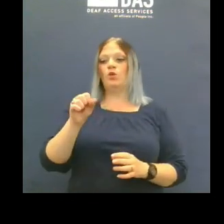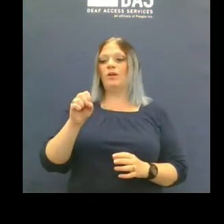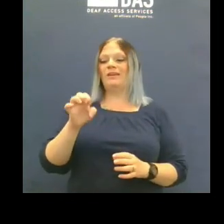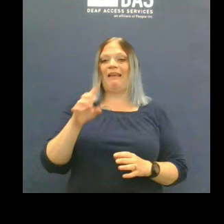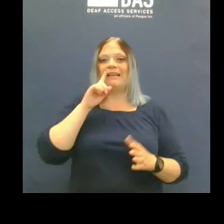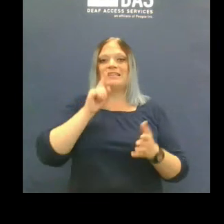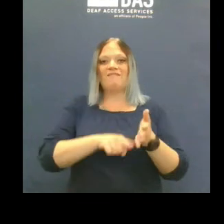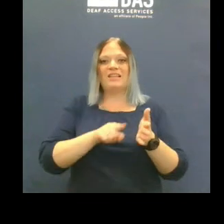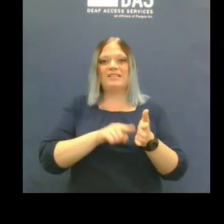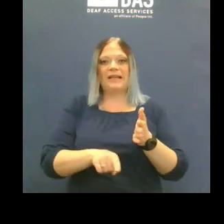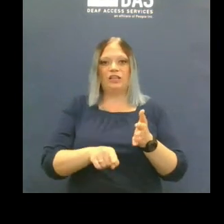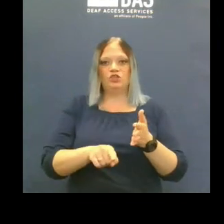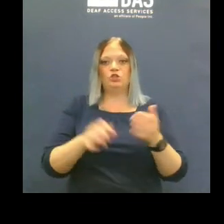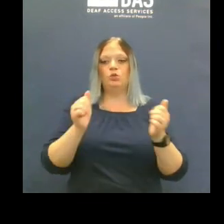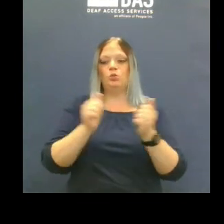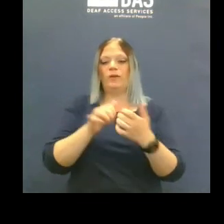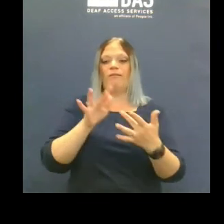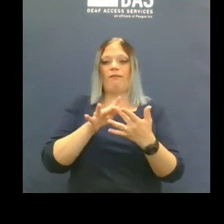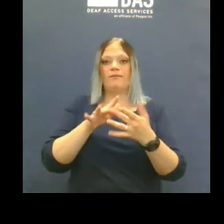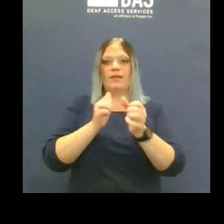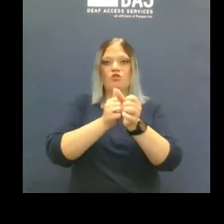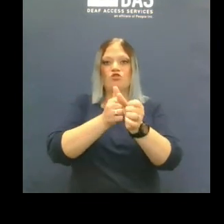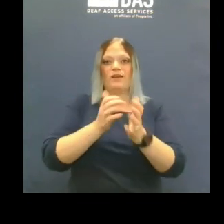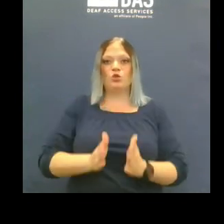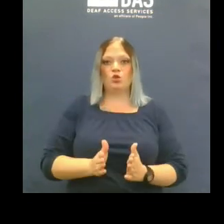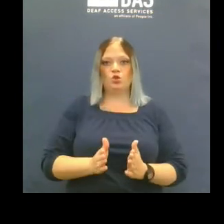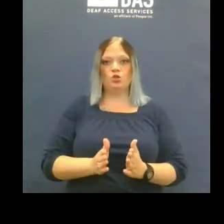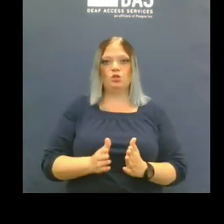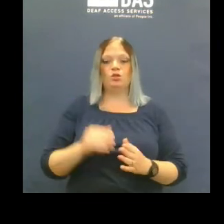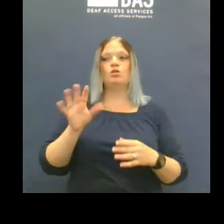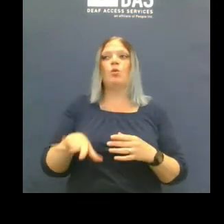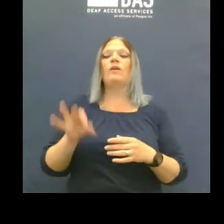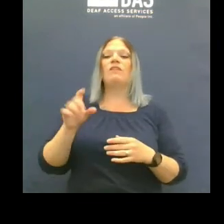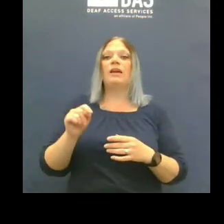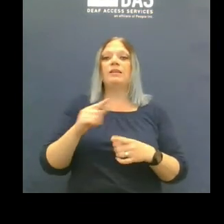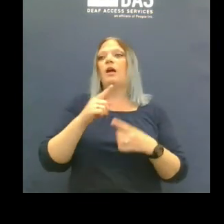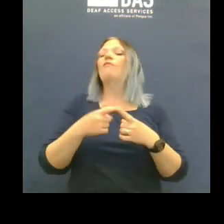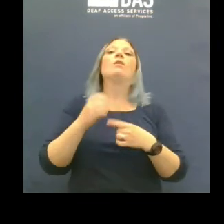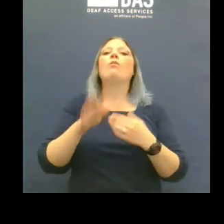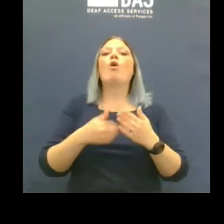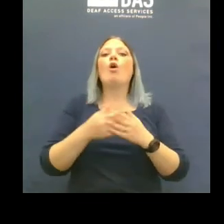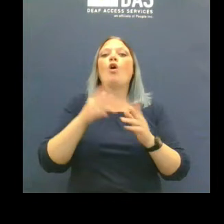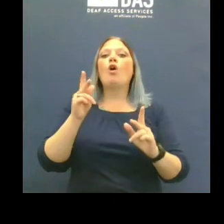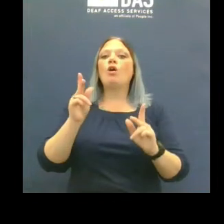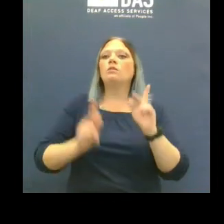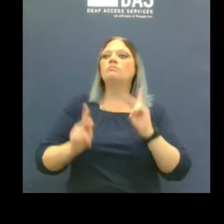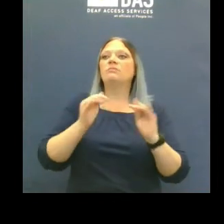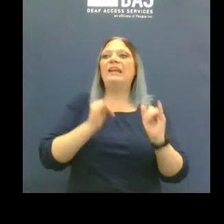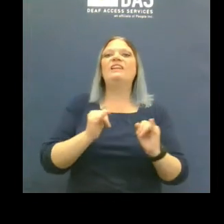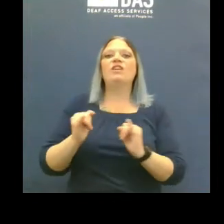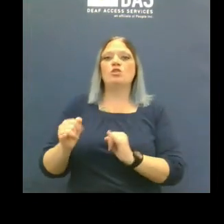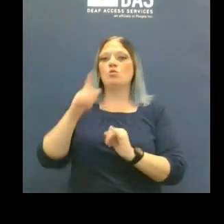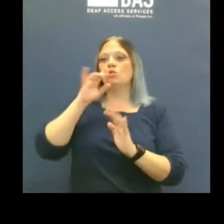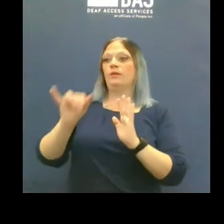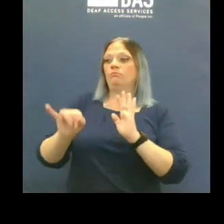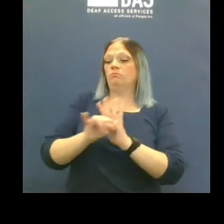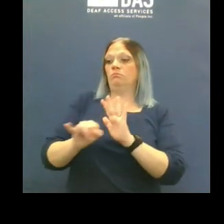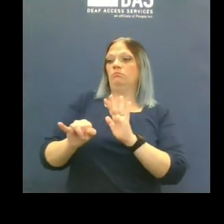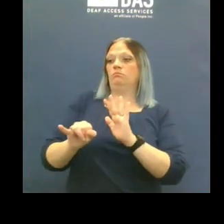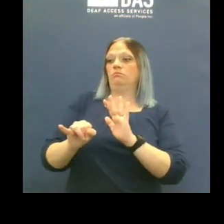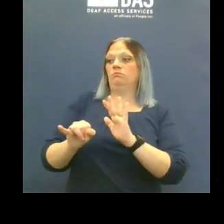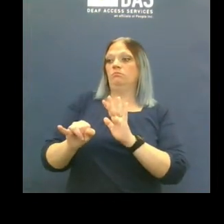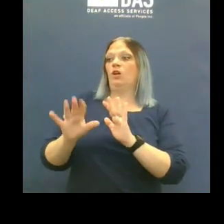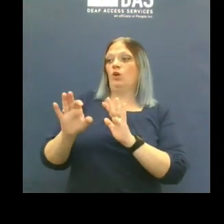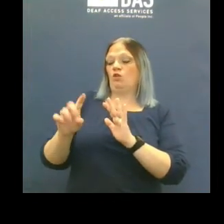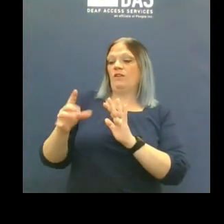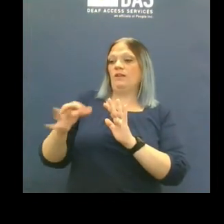investigation with our contact tracers is we find out from all the individuals that we've identified with COVID-19 who were